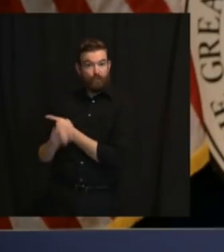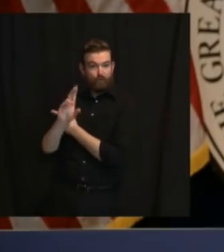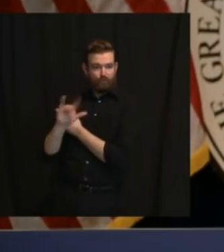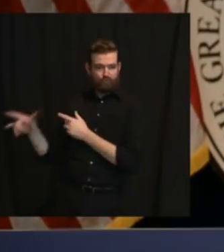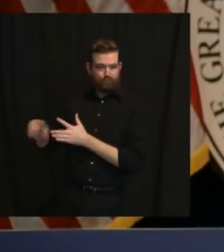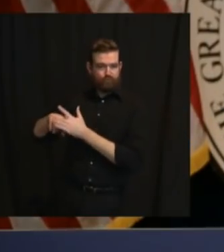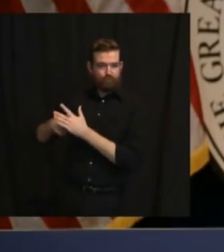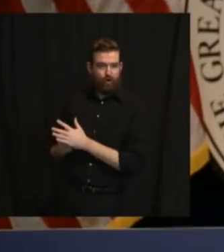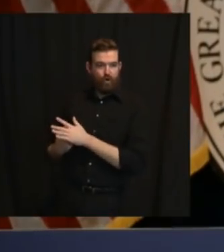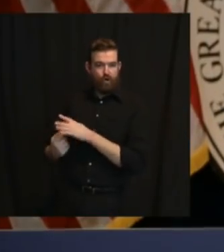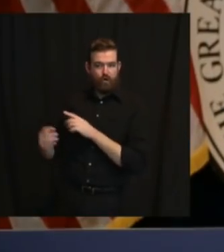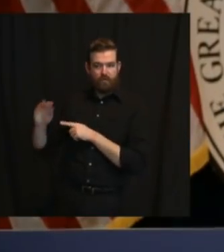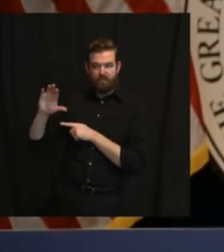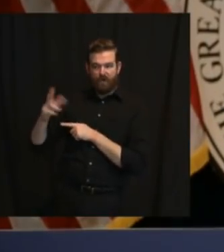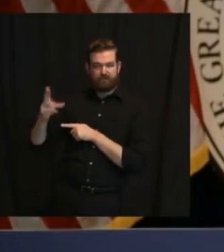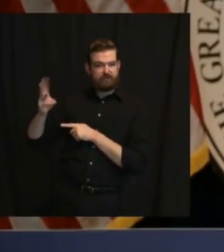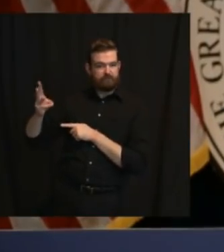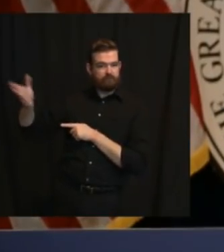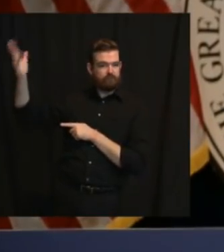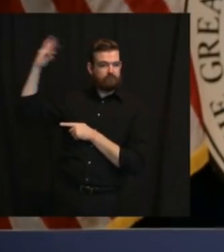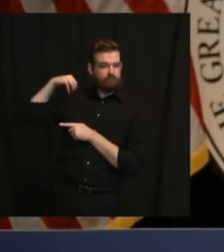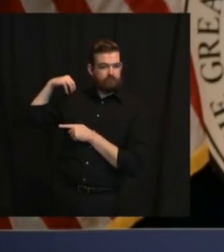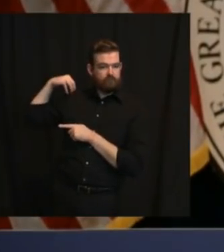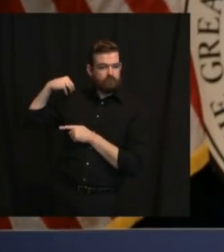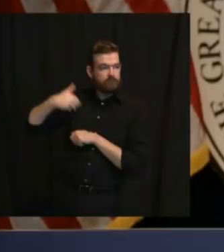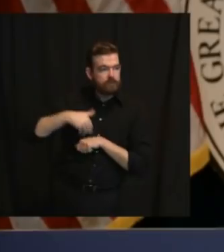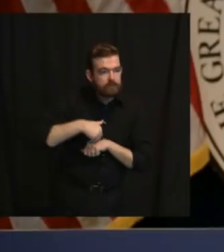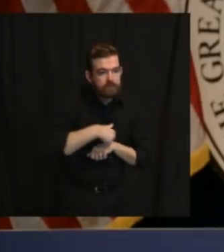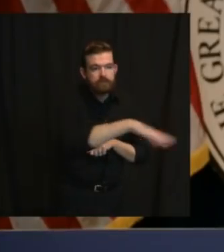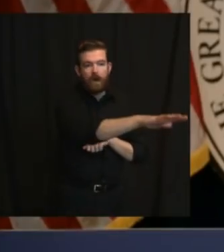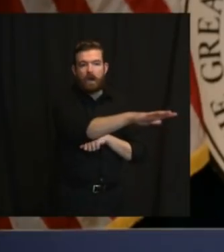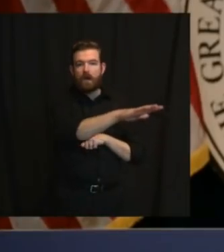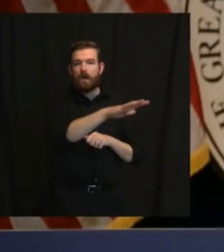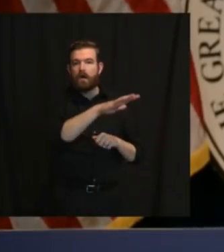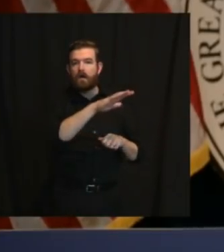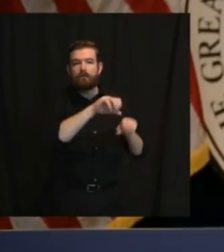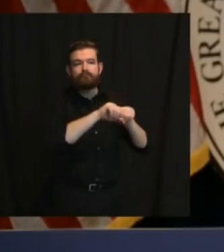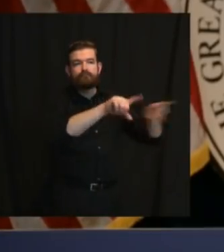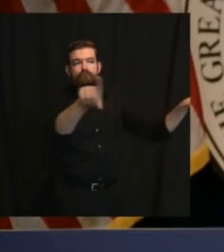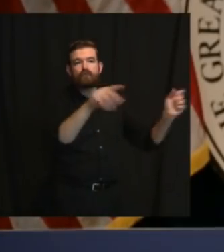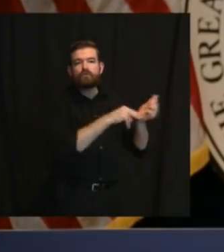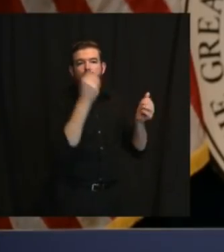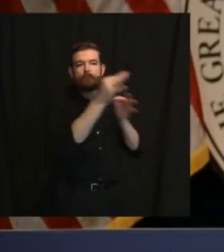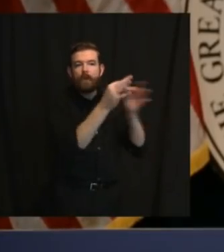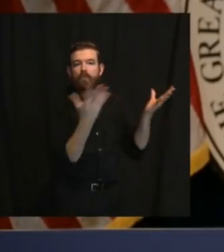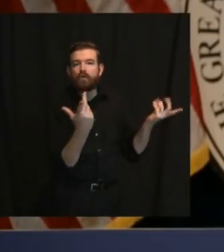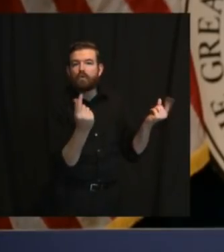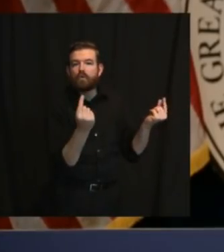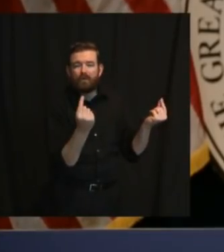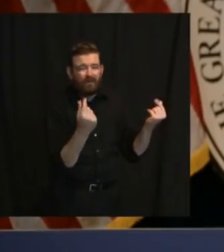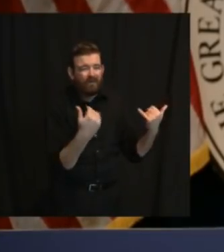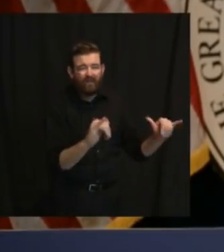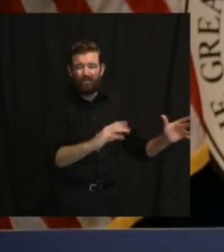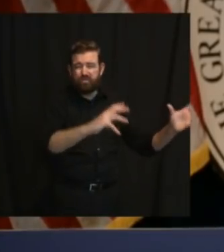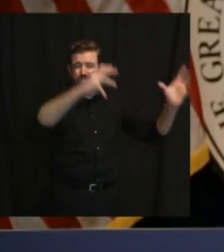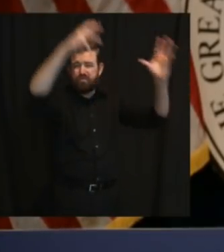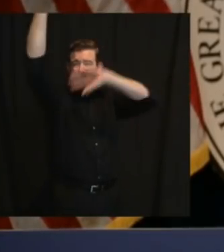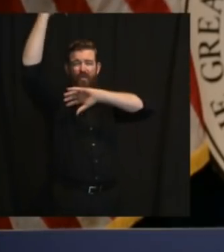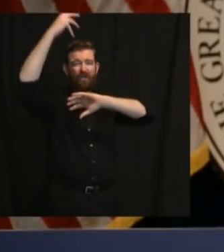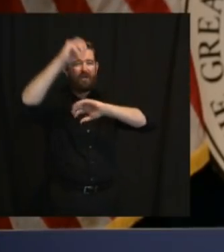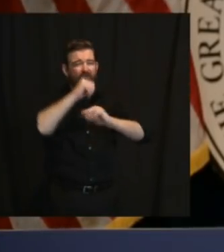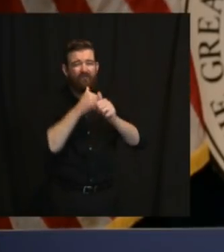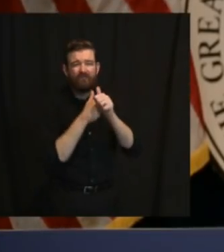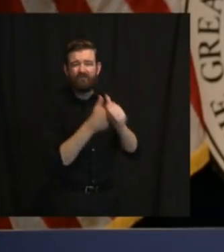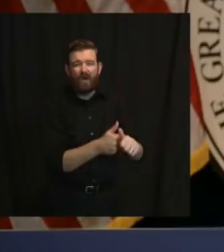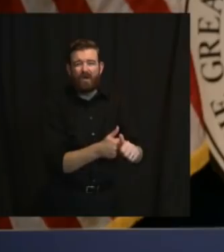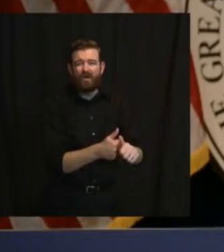of directives. It's why we've brought in a nationally recognized team to help us. It's why the National